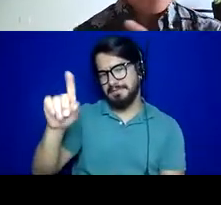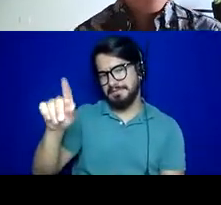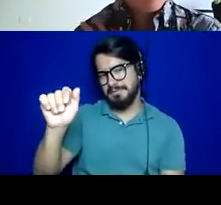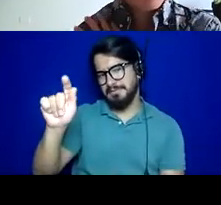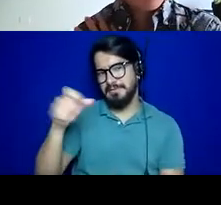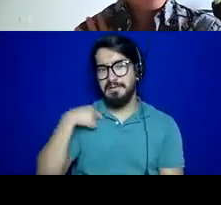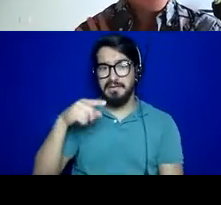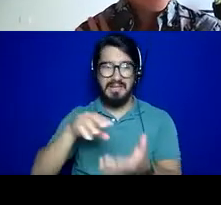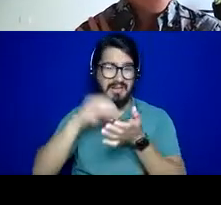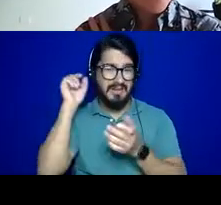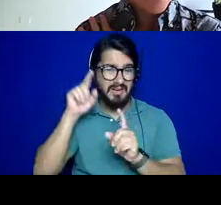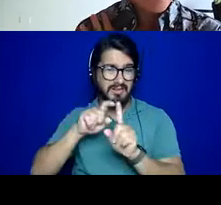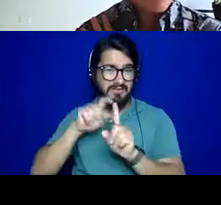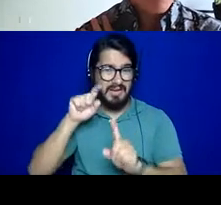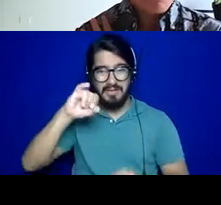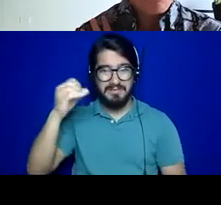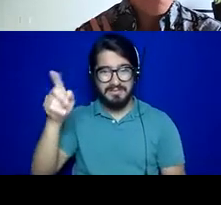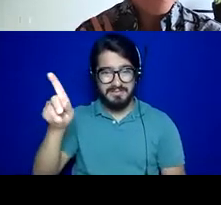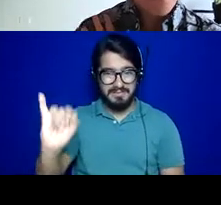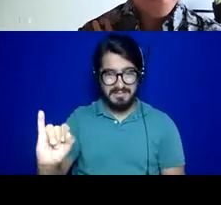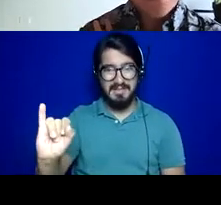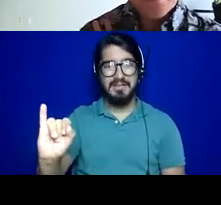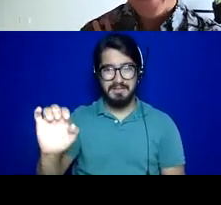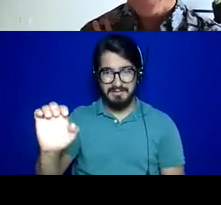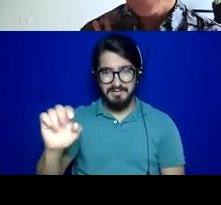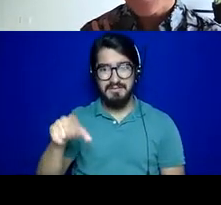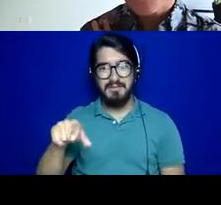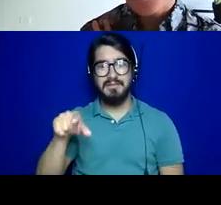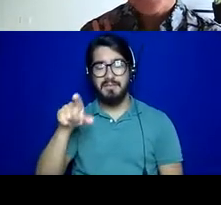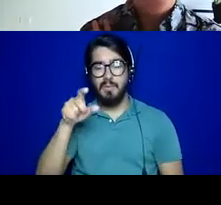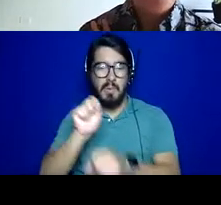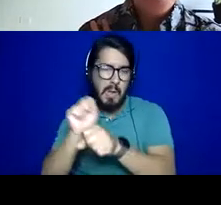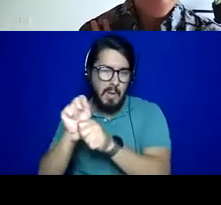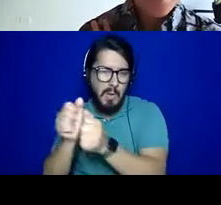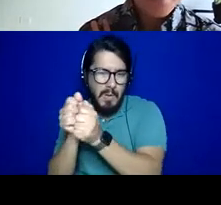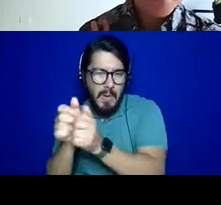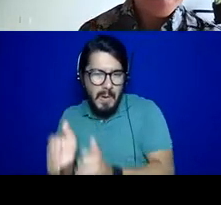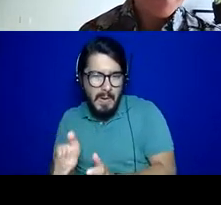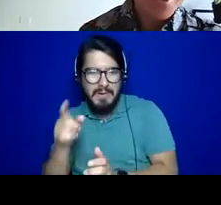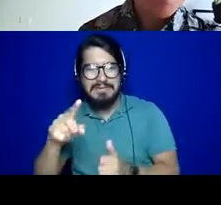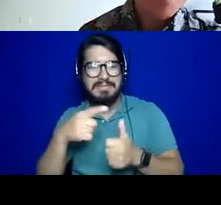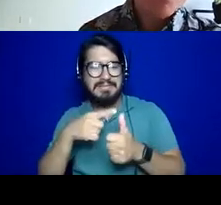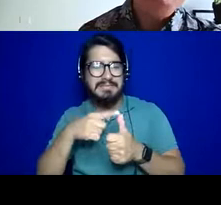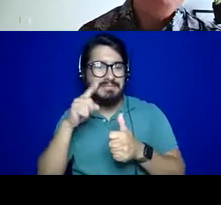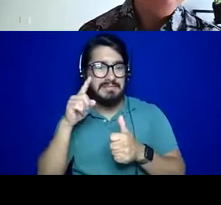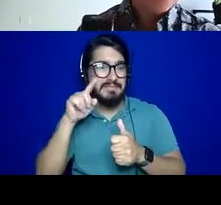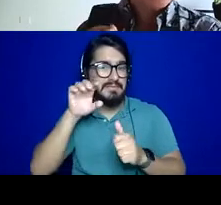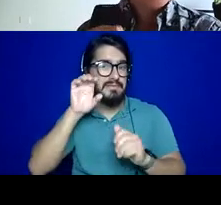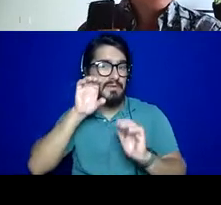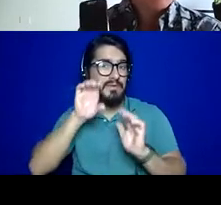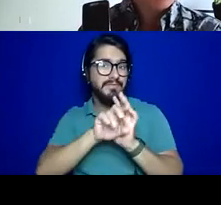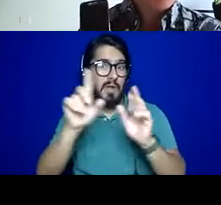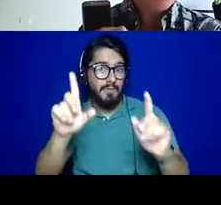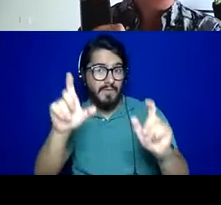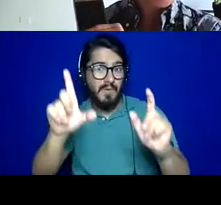learned from Jackie and from Polly, your colleague, which is to screenshot an image. So if I'm on my phone and